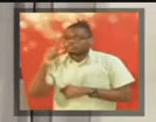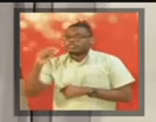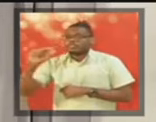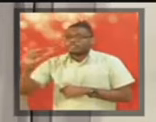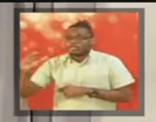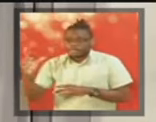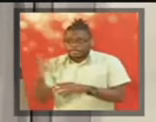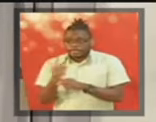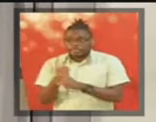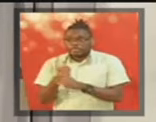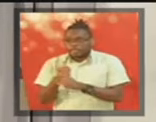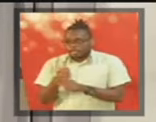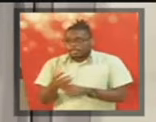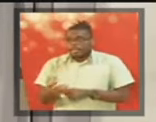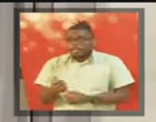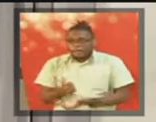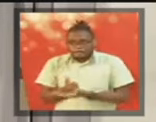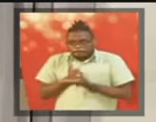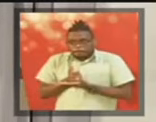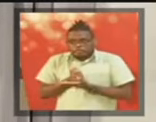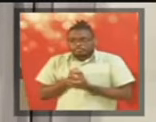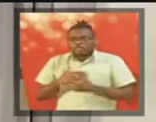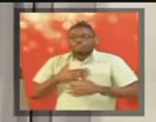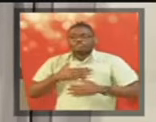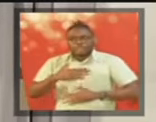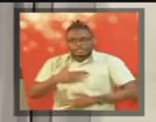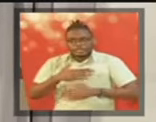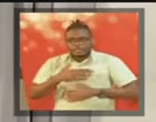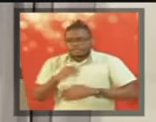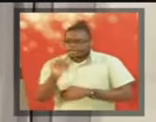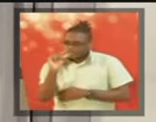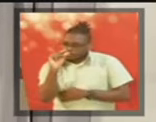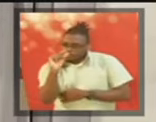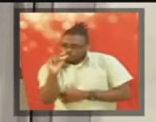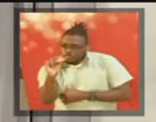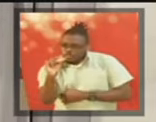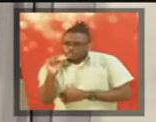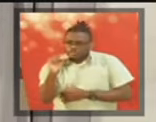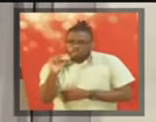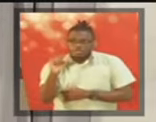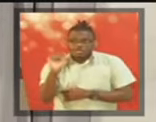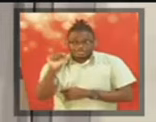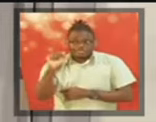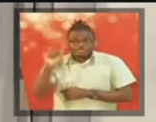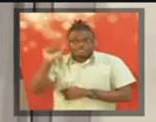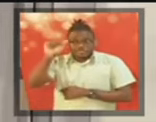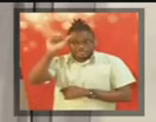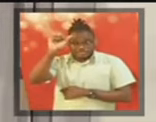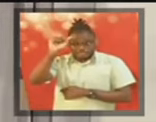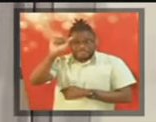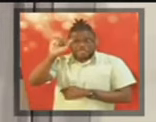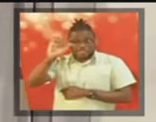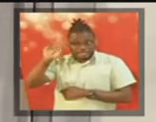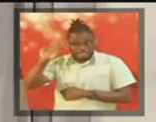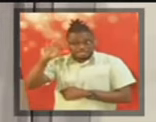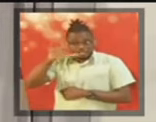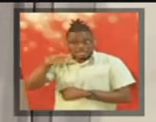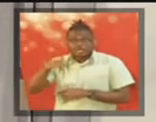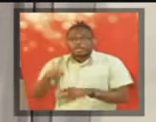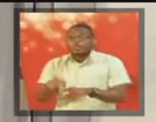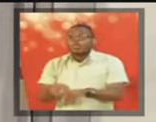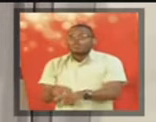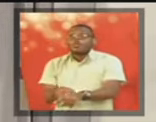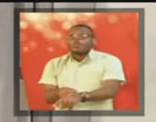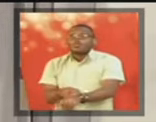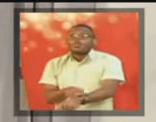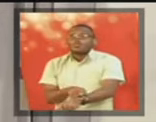create aerosolization, where you have very small particles of the virus being able to be suspended in air for a long period of time. The mode